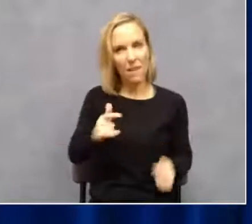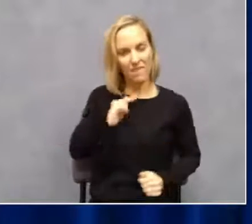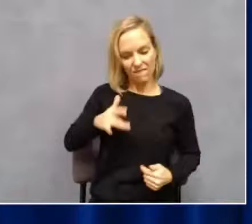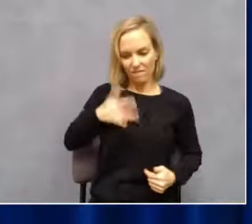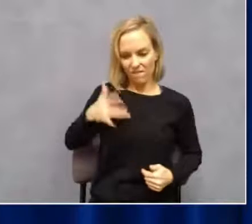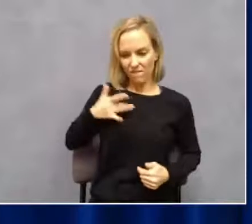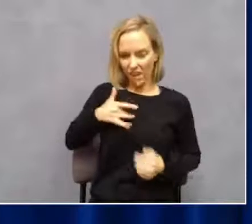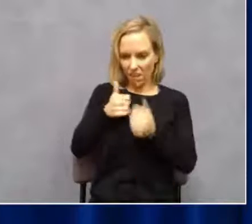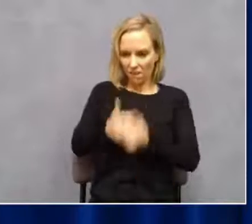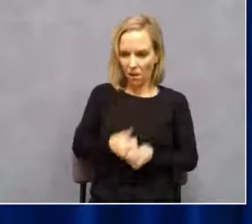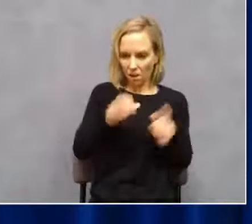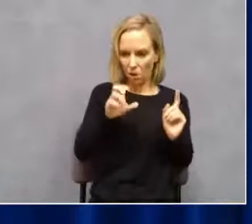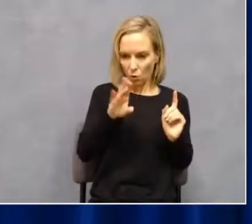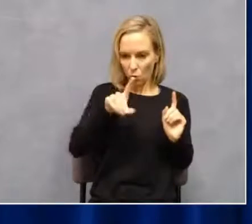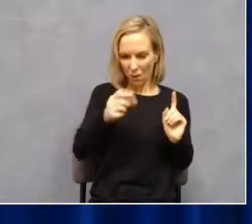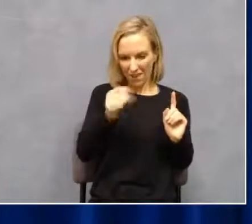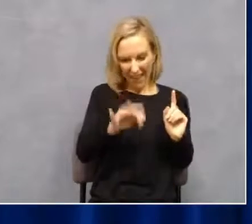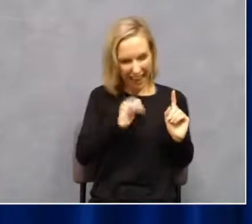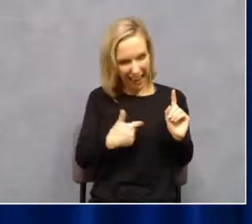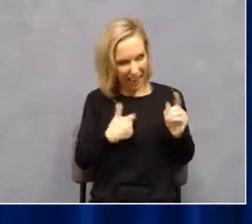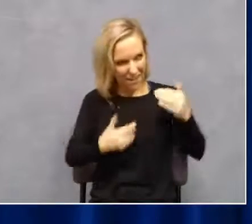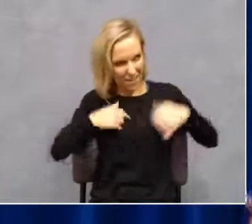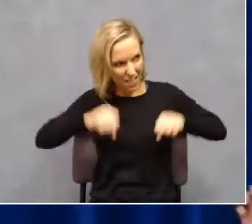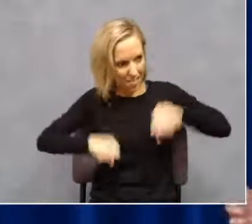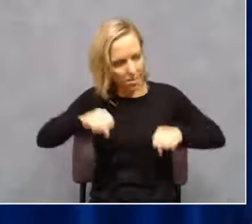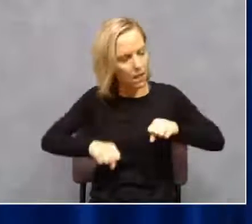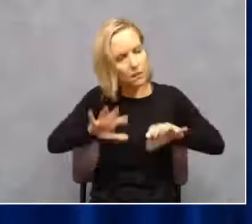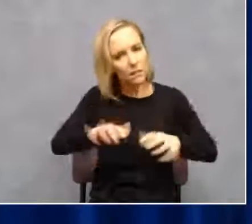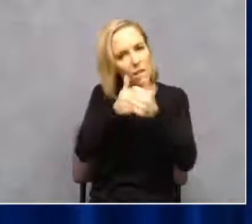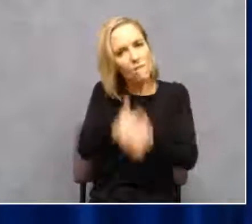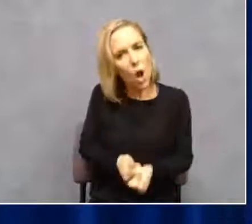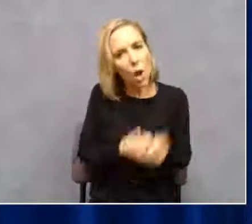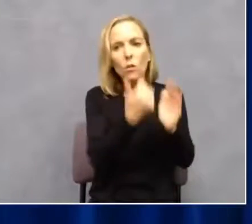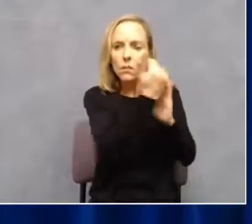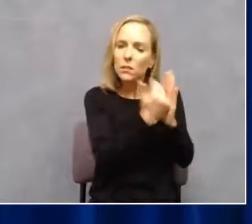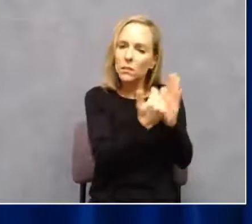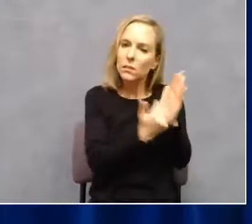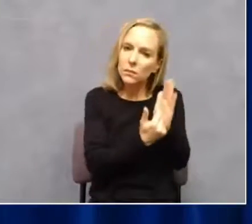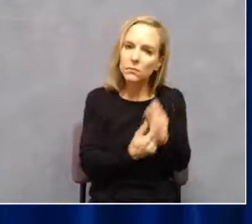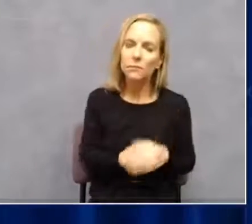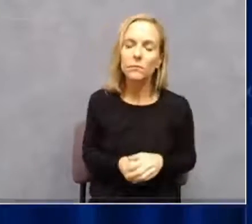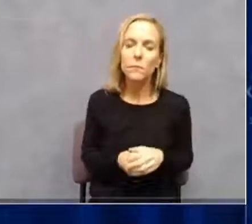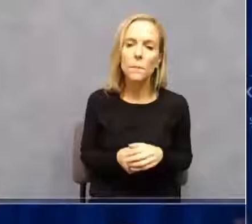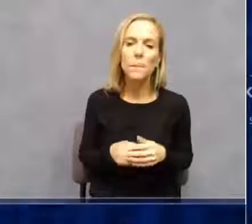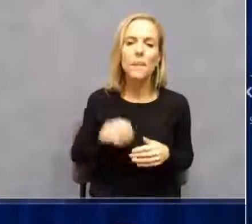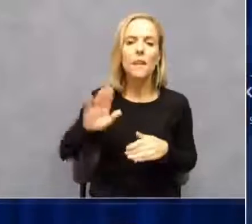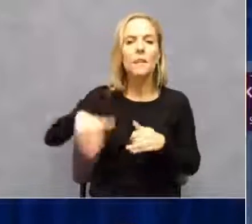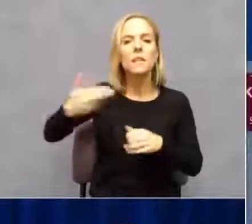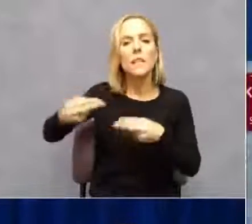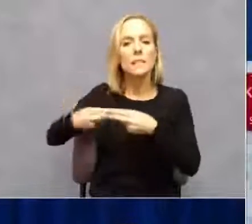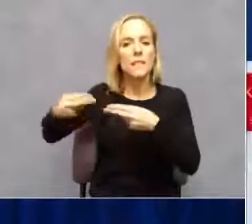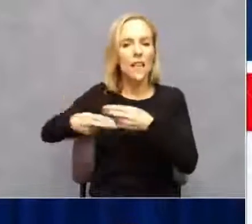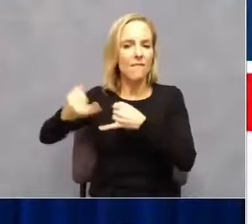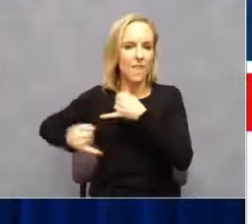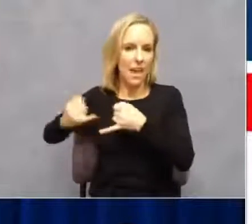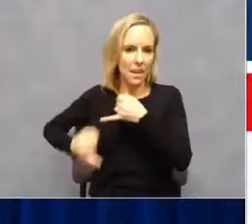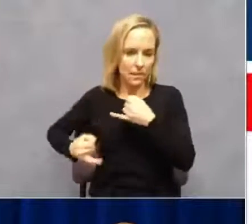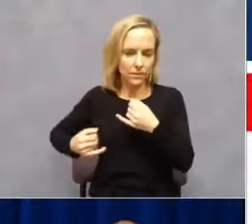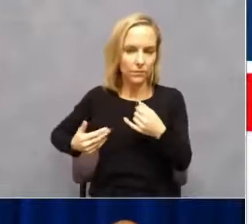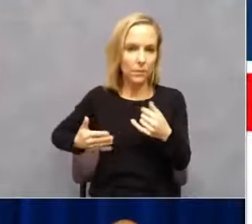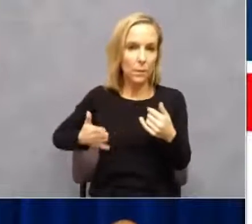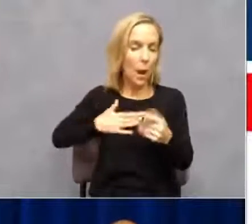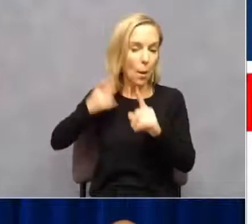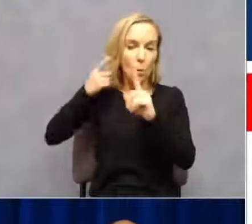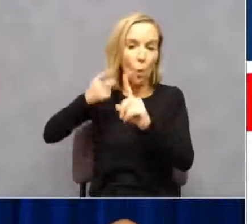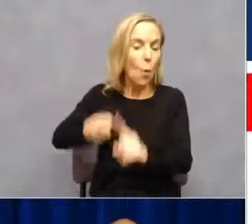get tested and follow the guidance. And so if you could put up the next slide, which is my final one, I'll make these points. We